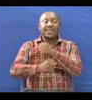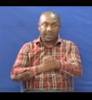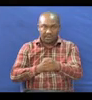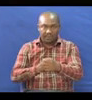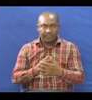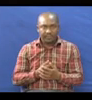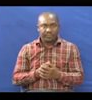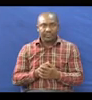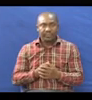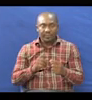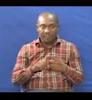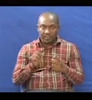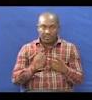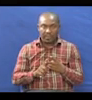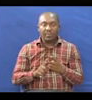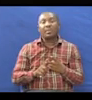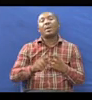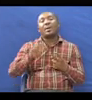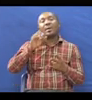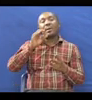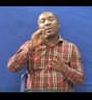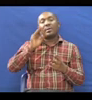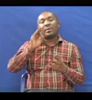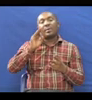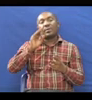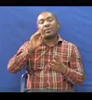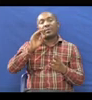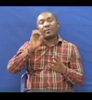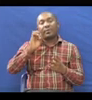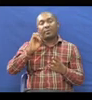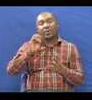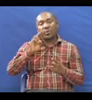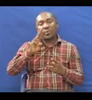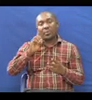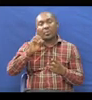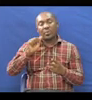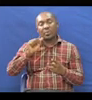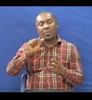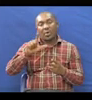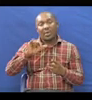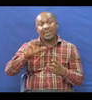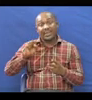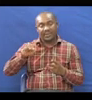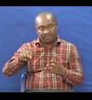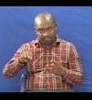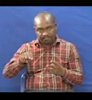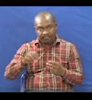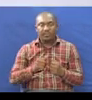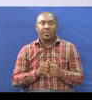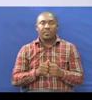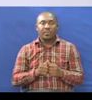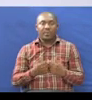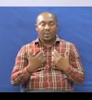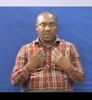second was feudalism. Communalism was transformed to feudalism